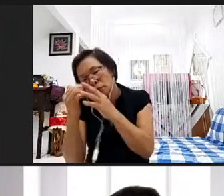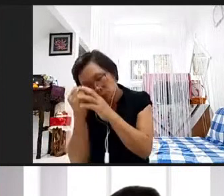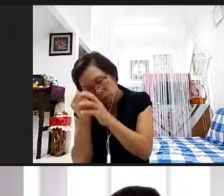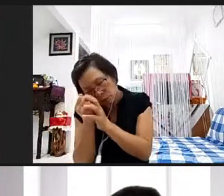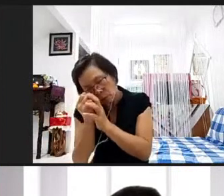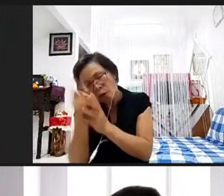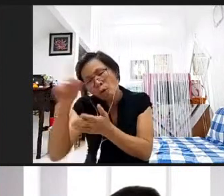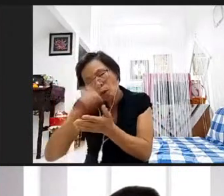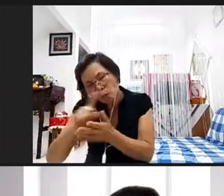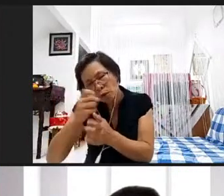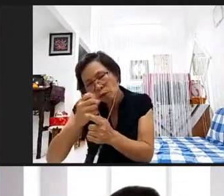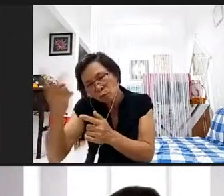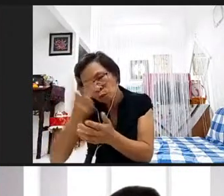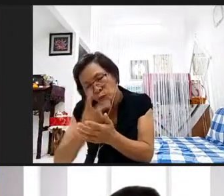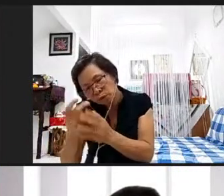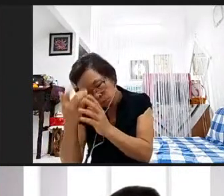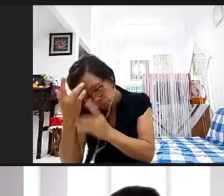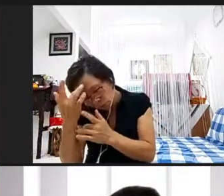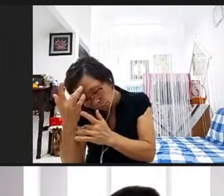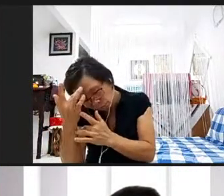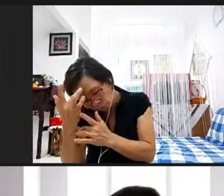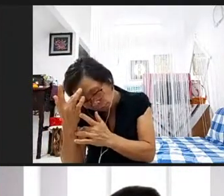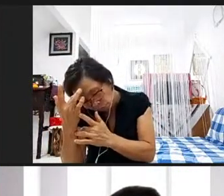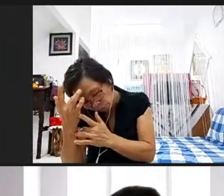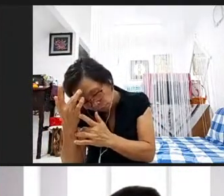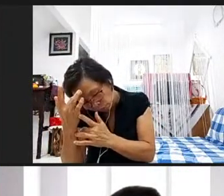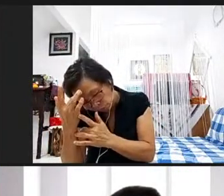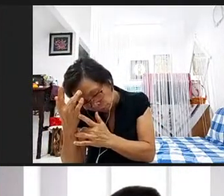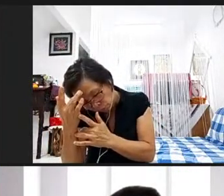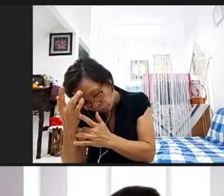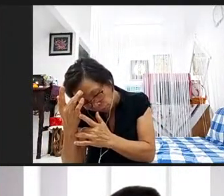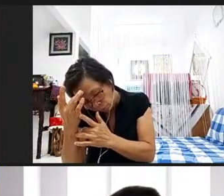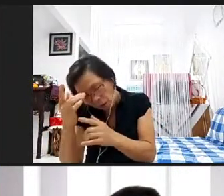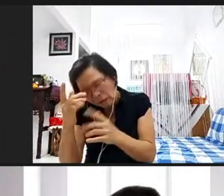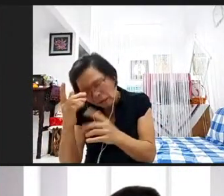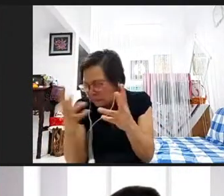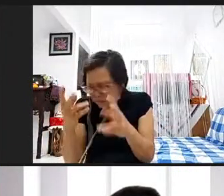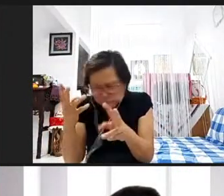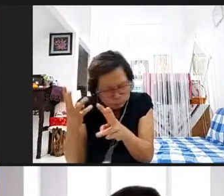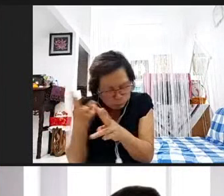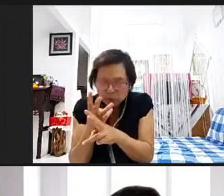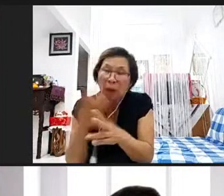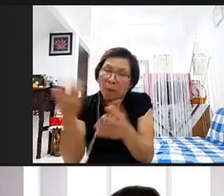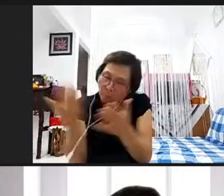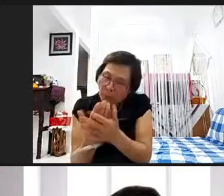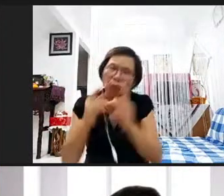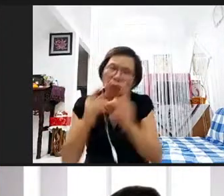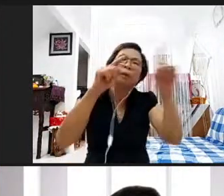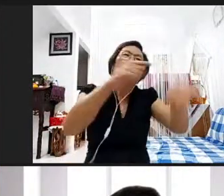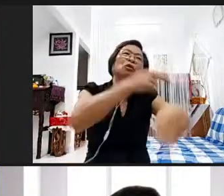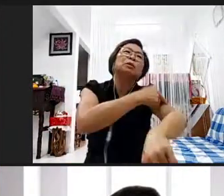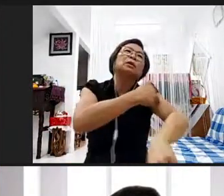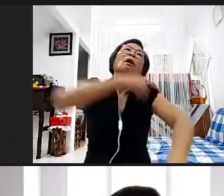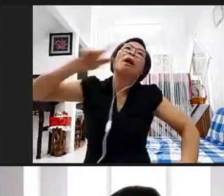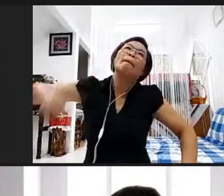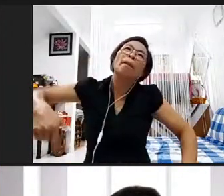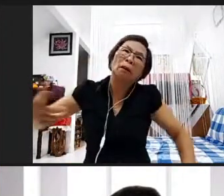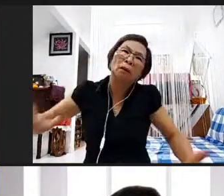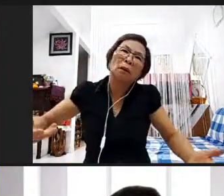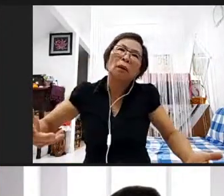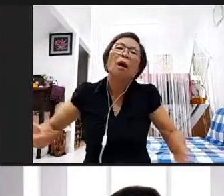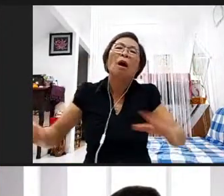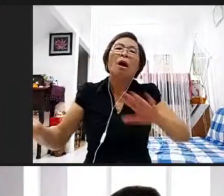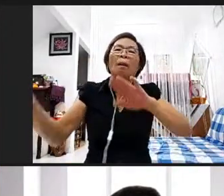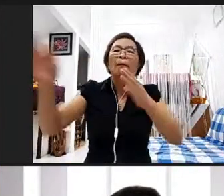or two until they, you know, cannot stand anymore. Then only they come to hospital. That's why the